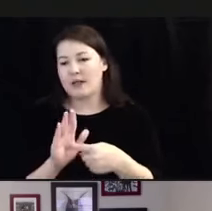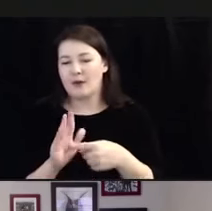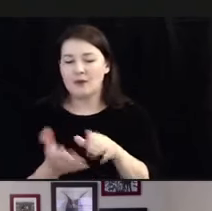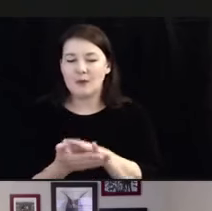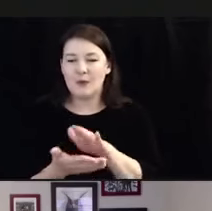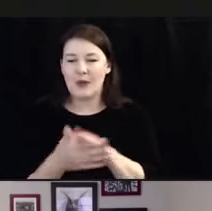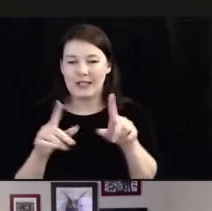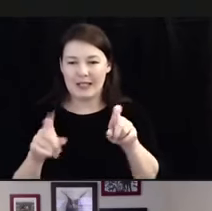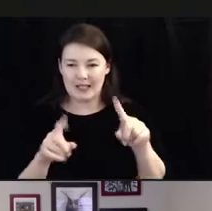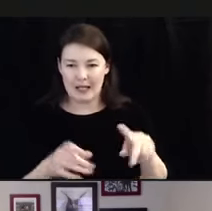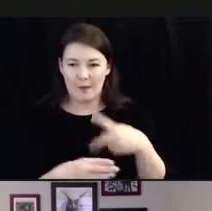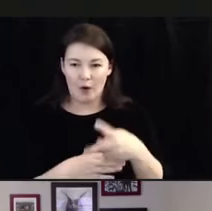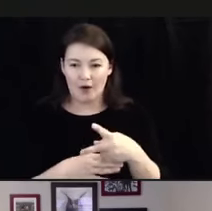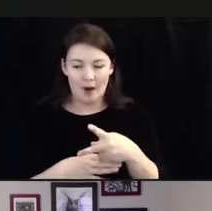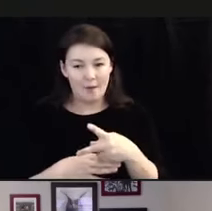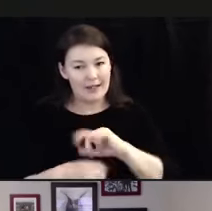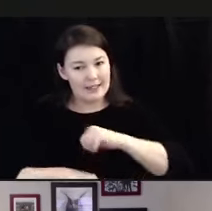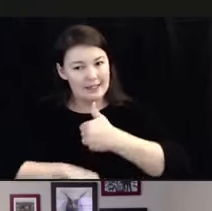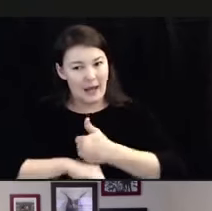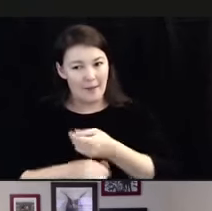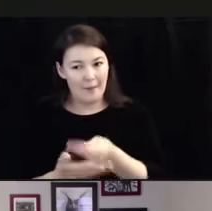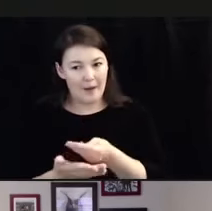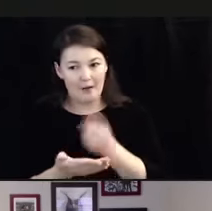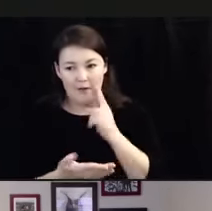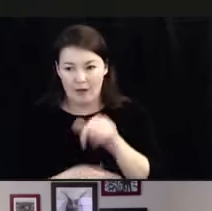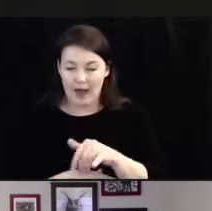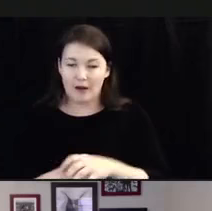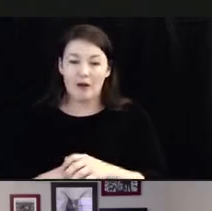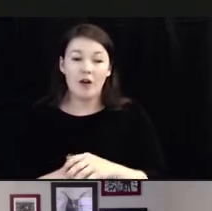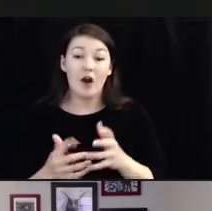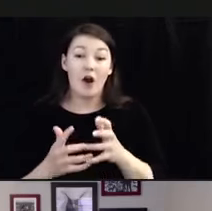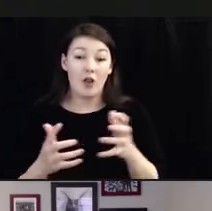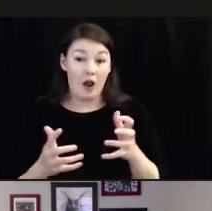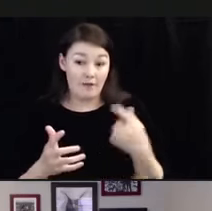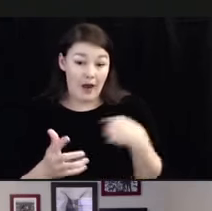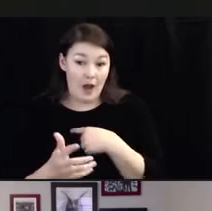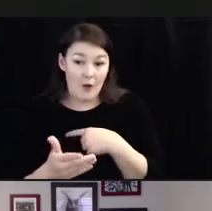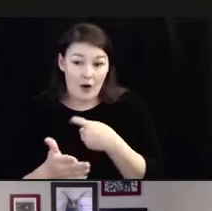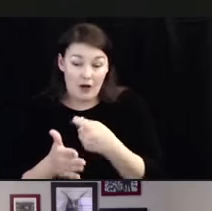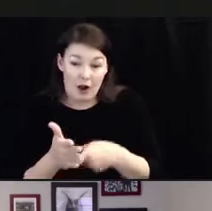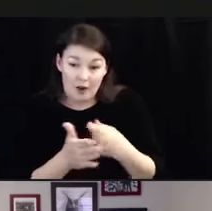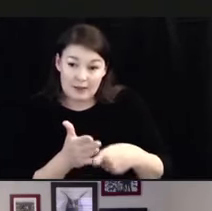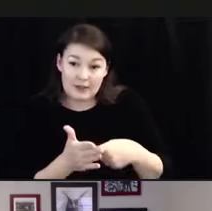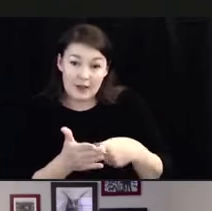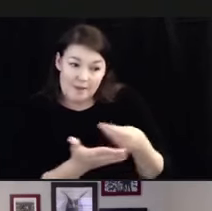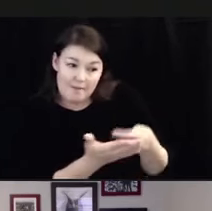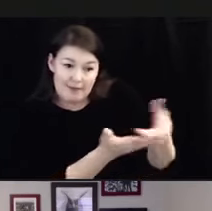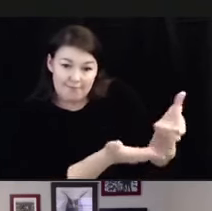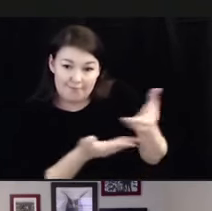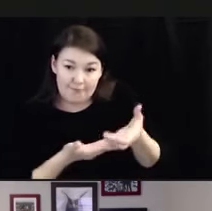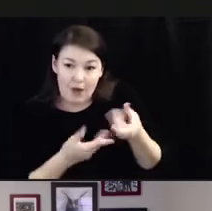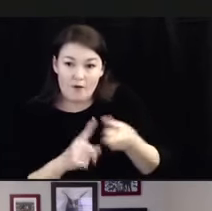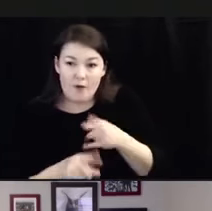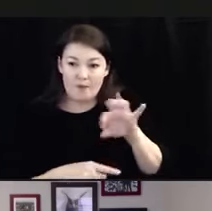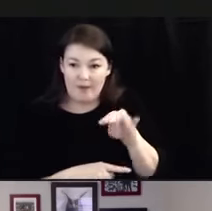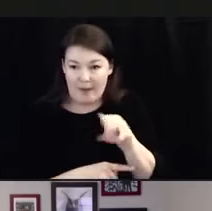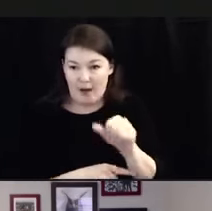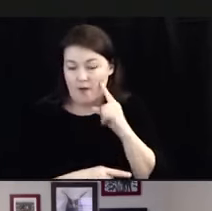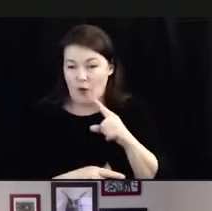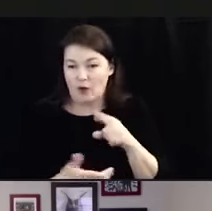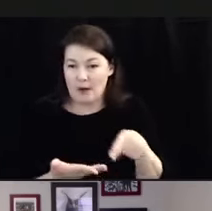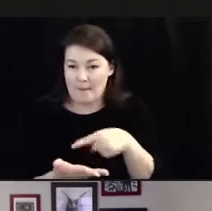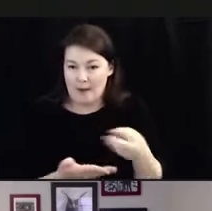source for that. Many of our expenses are reimbursed by FEMA. In addition, the legislature provided, John will